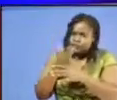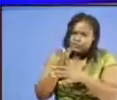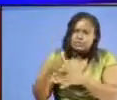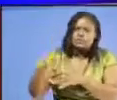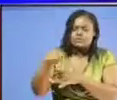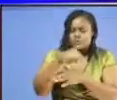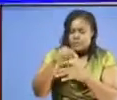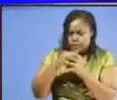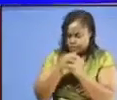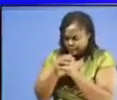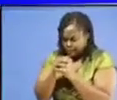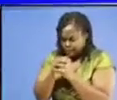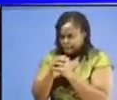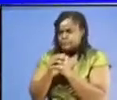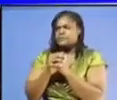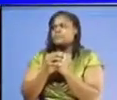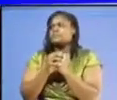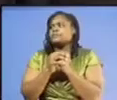way. Looking for